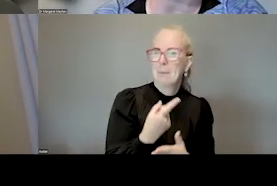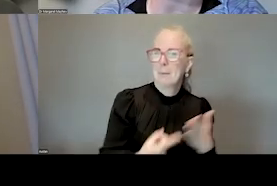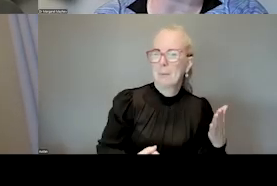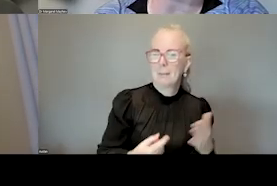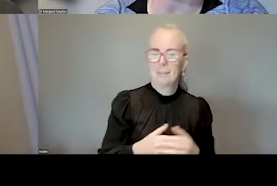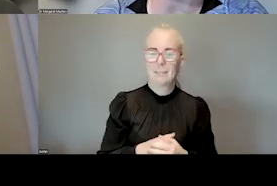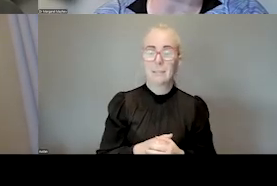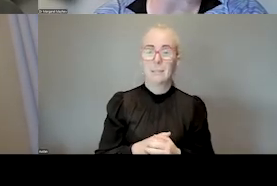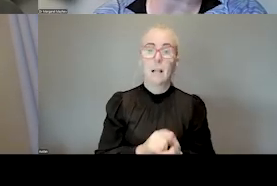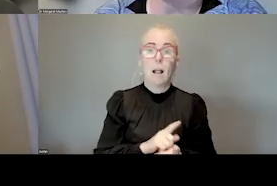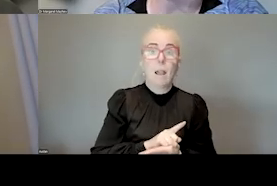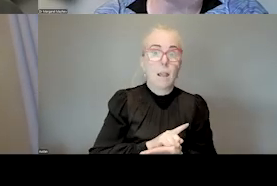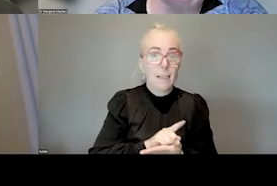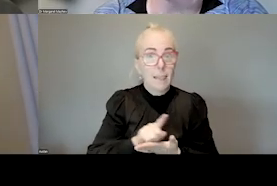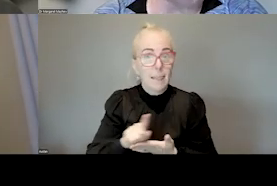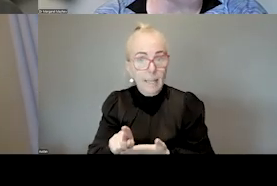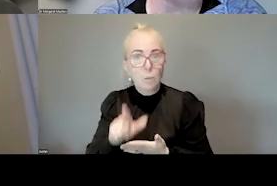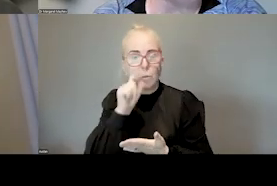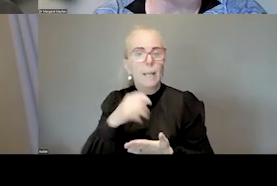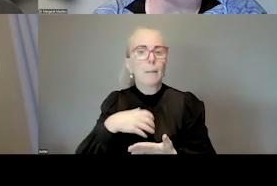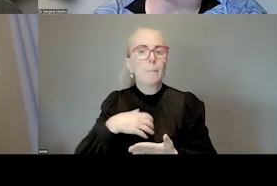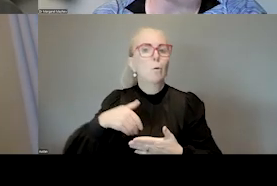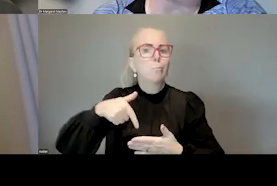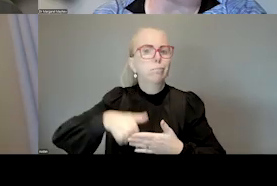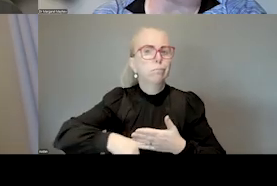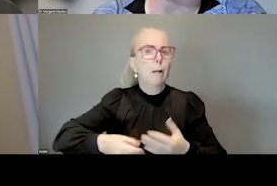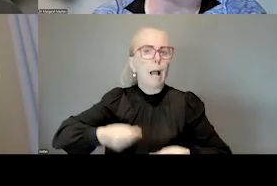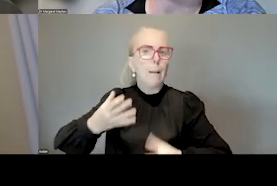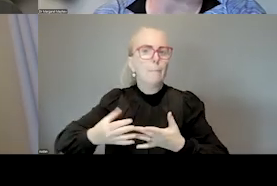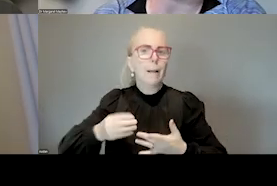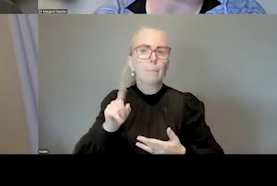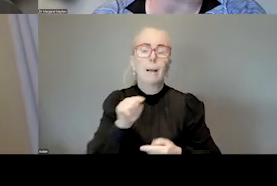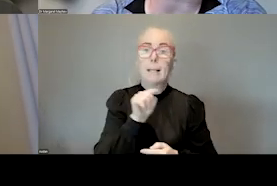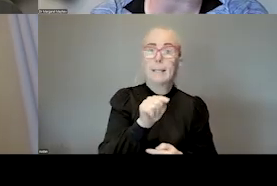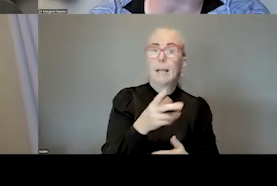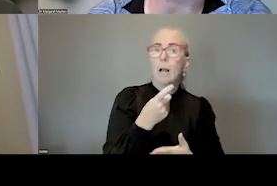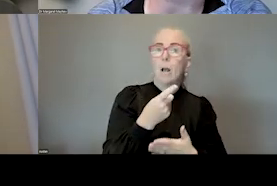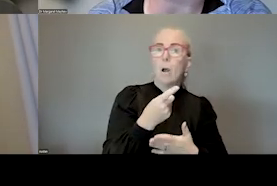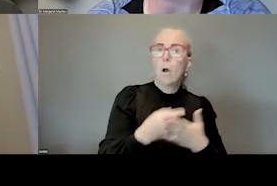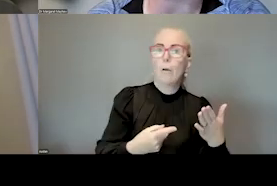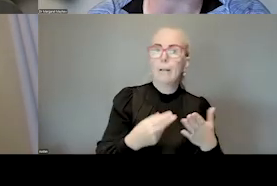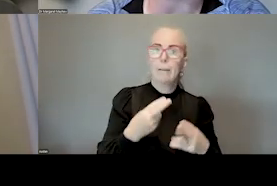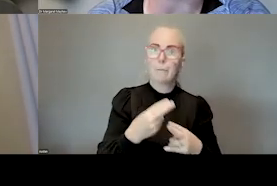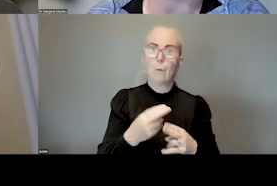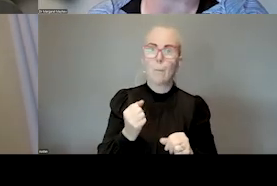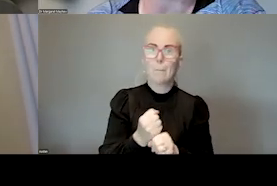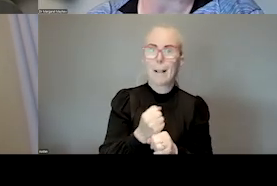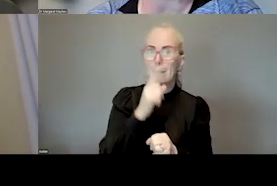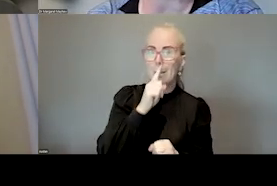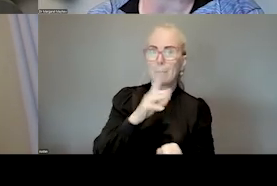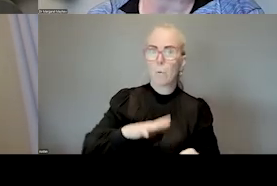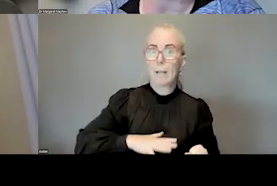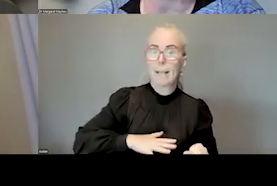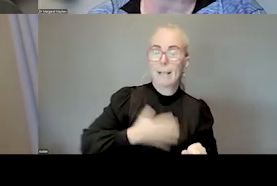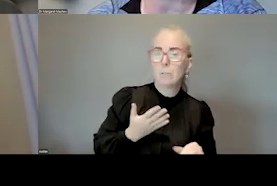and go in depth to your rationale. But here we just want the punchy one. Okay, great. Then we want tell us about your background